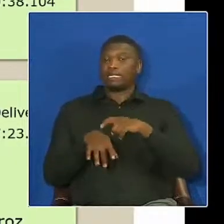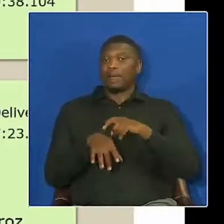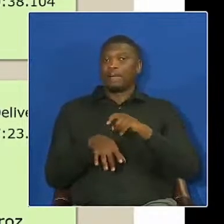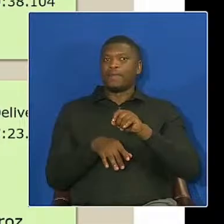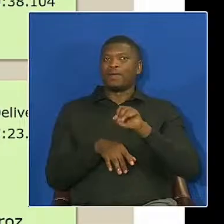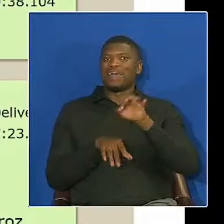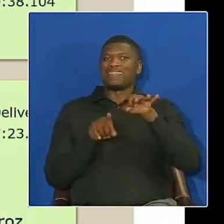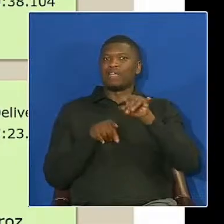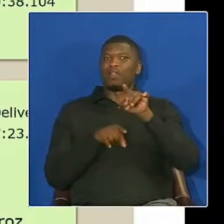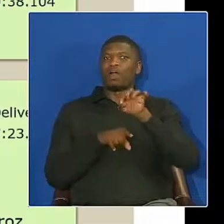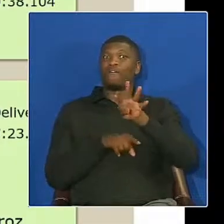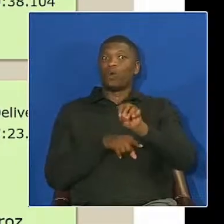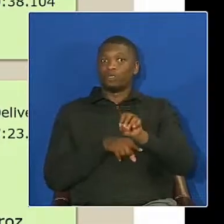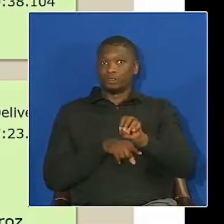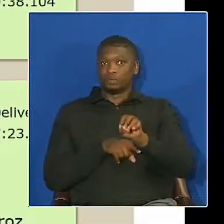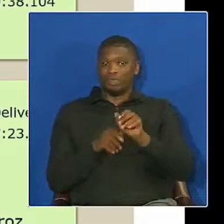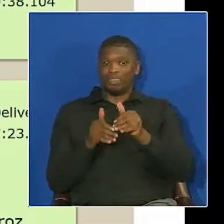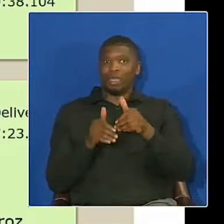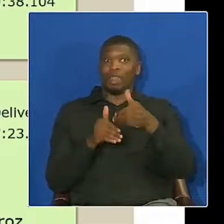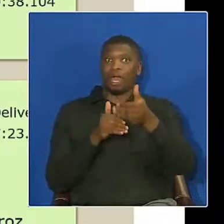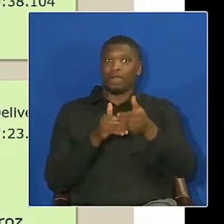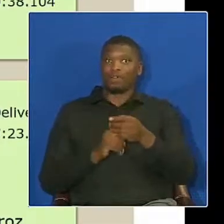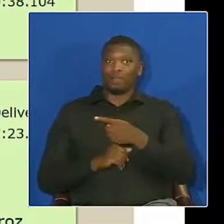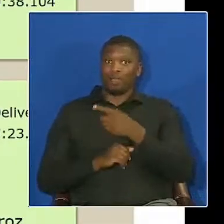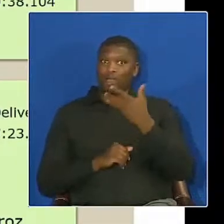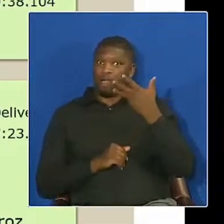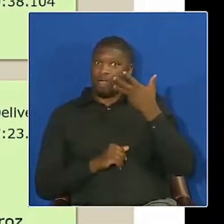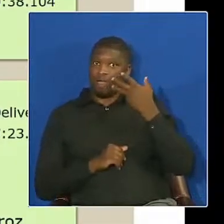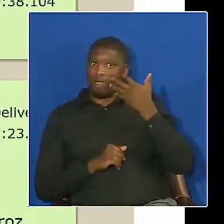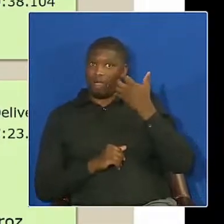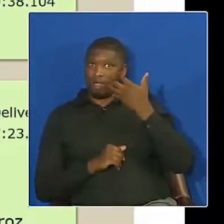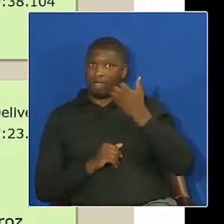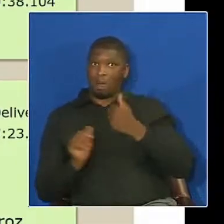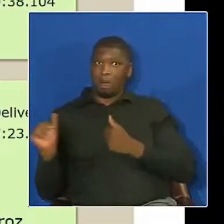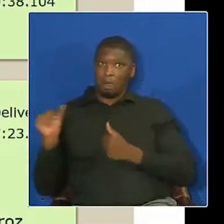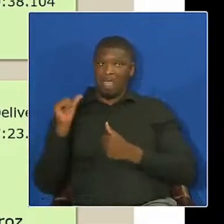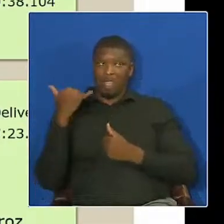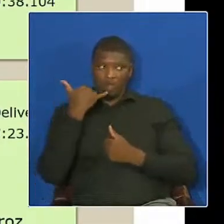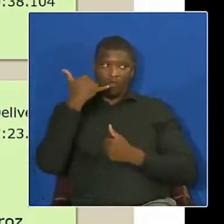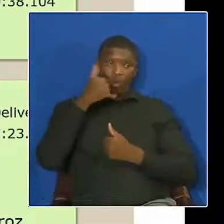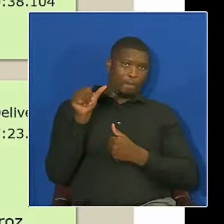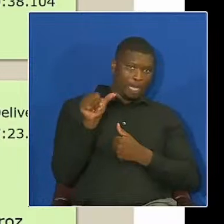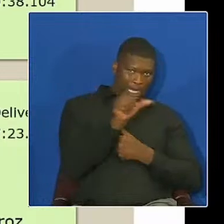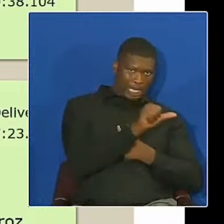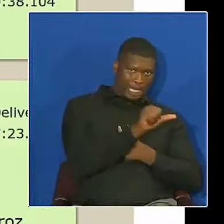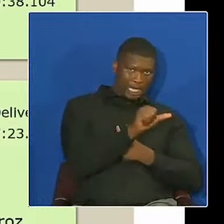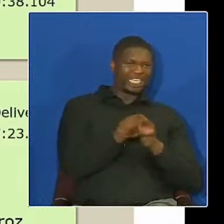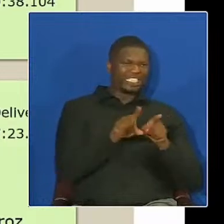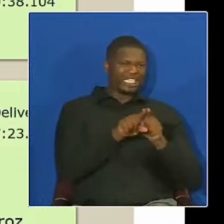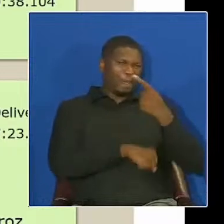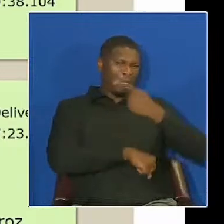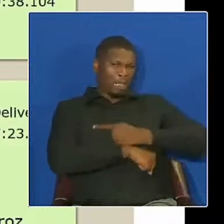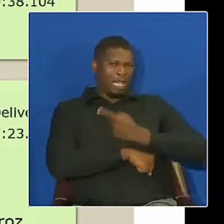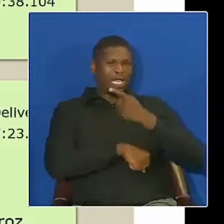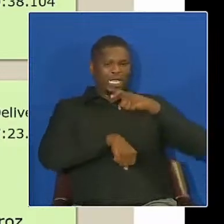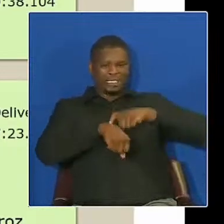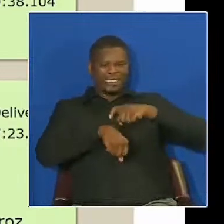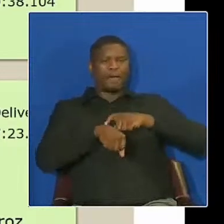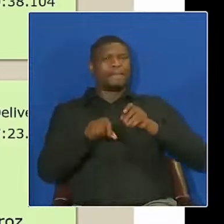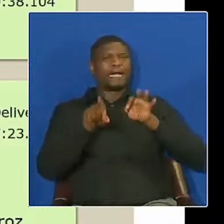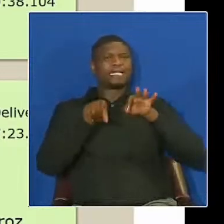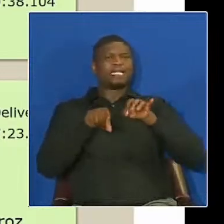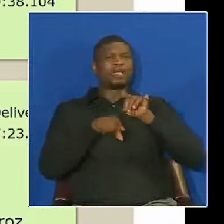13:40. And then Mr. Matlala is returning those calls then on the same date at